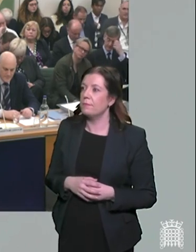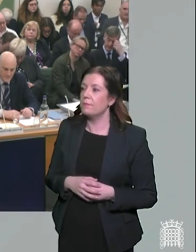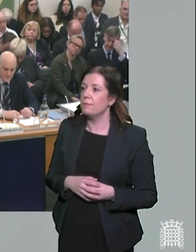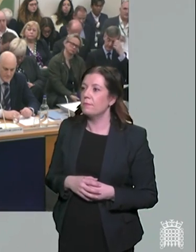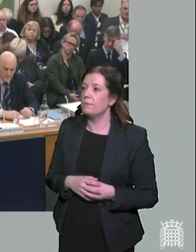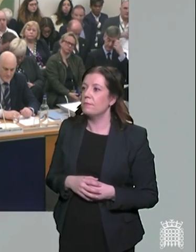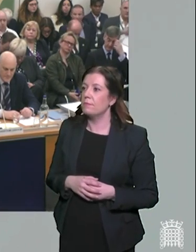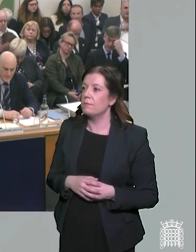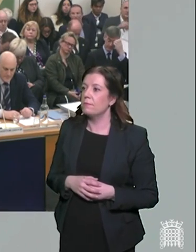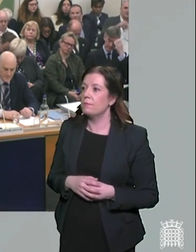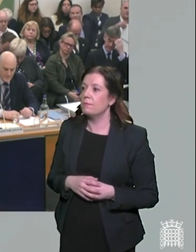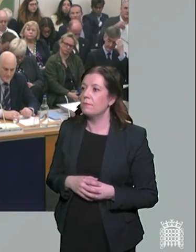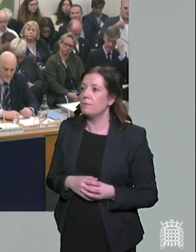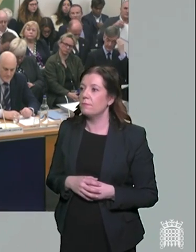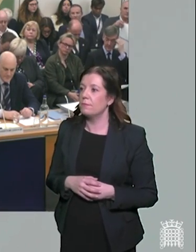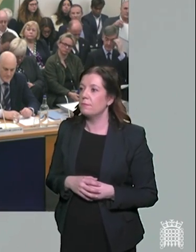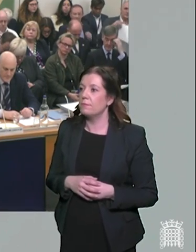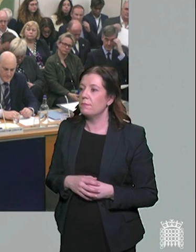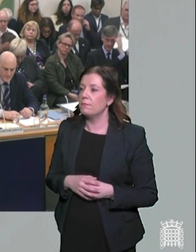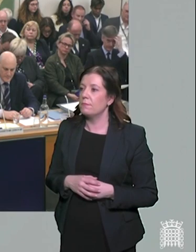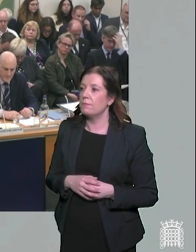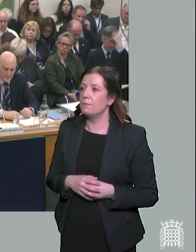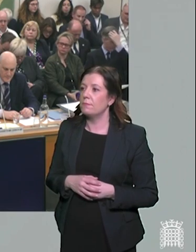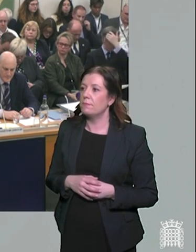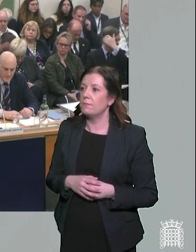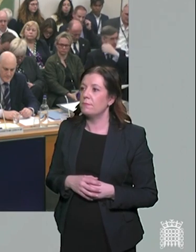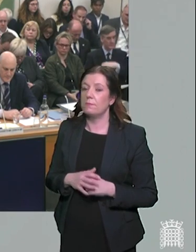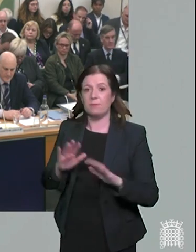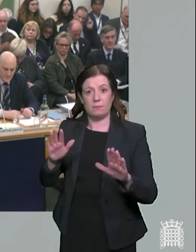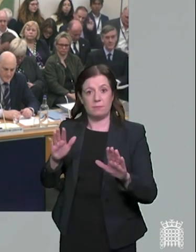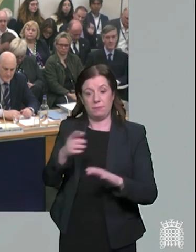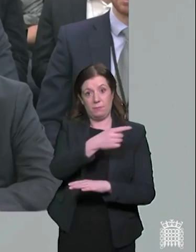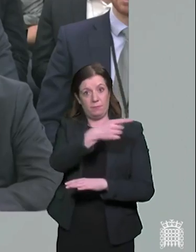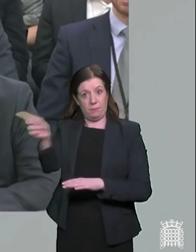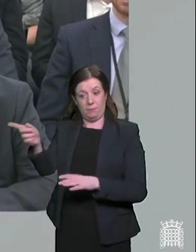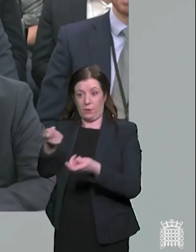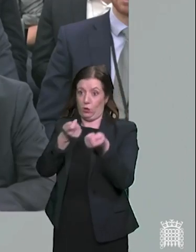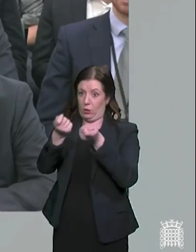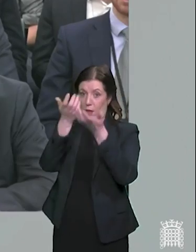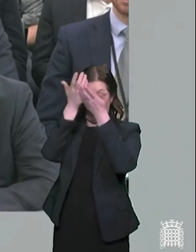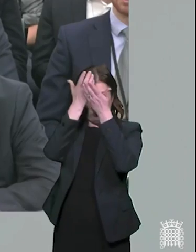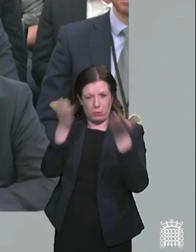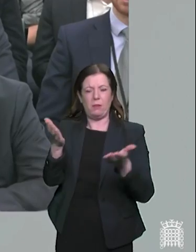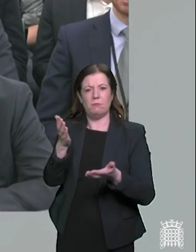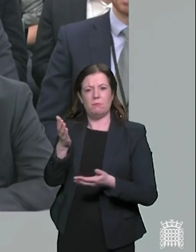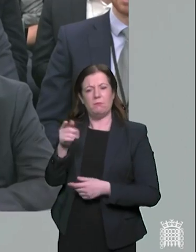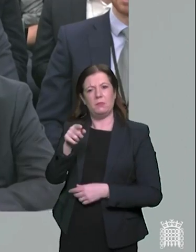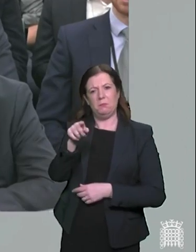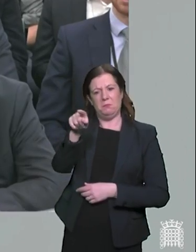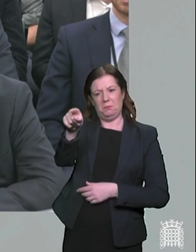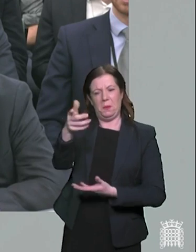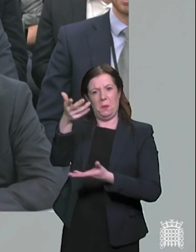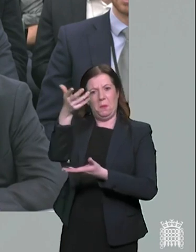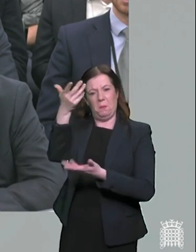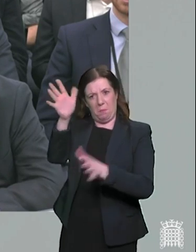this proceeding that are extremely peculiar. I have the utmost respect for you, the Chair, but you have said some things about this